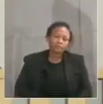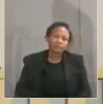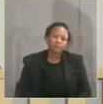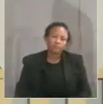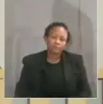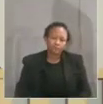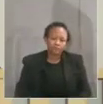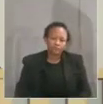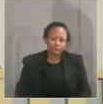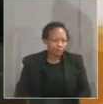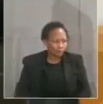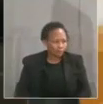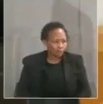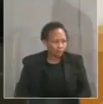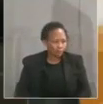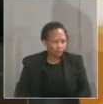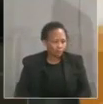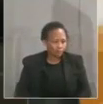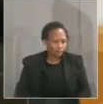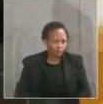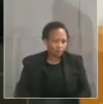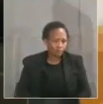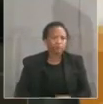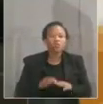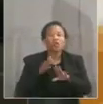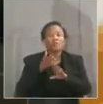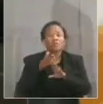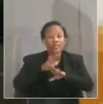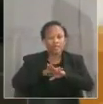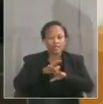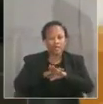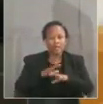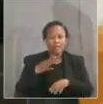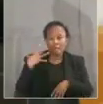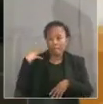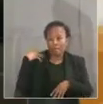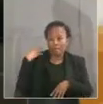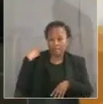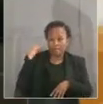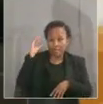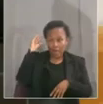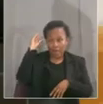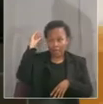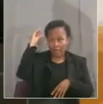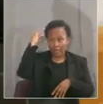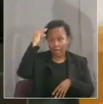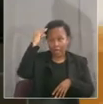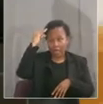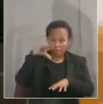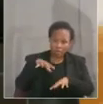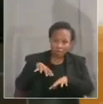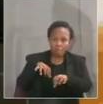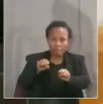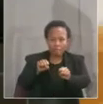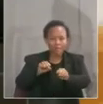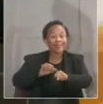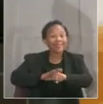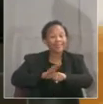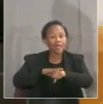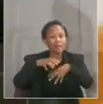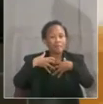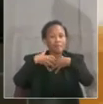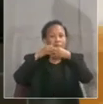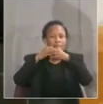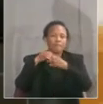minister, you say at the time the minister was Minister Cele when the PKTT was established.